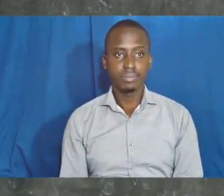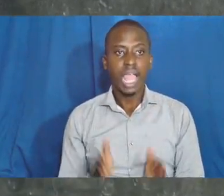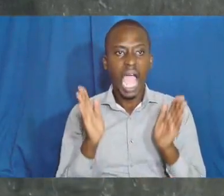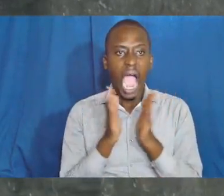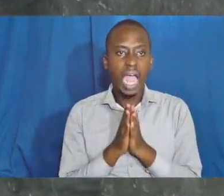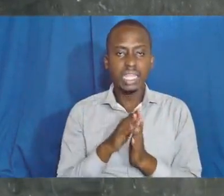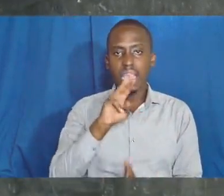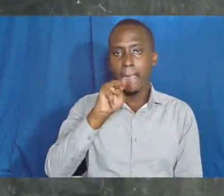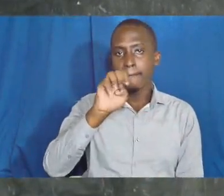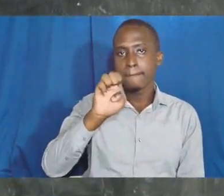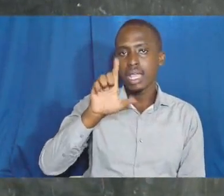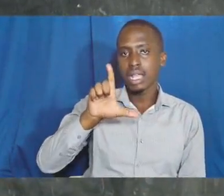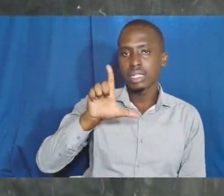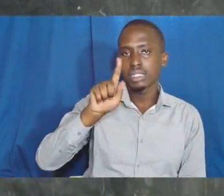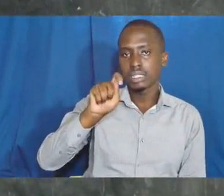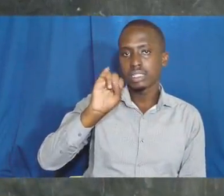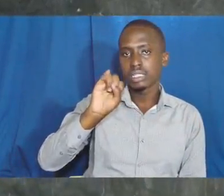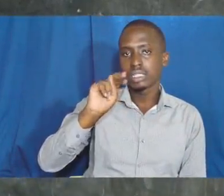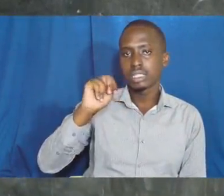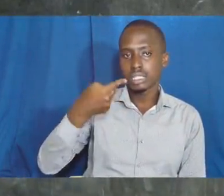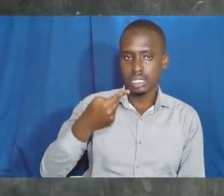and the melting point.